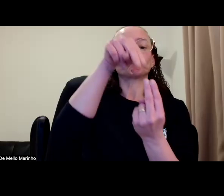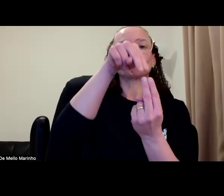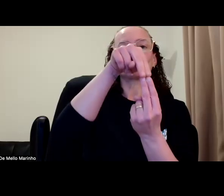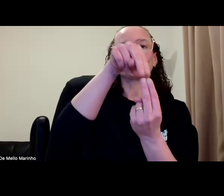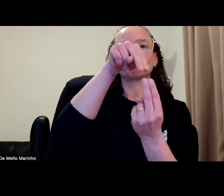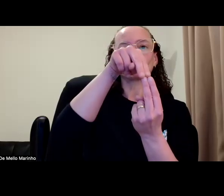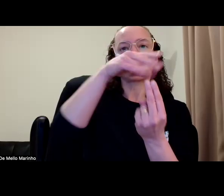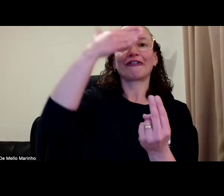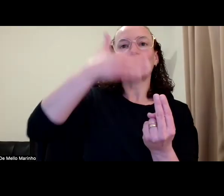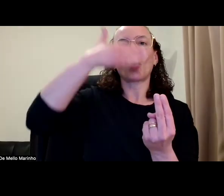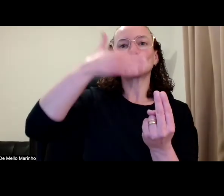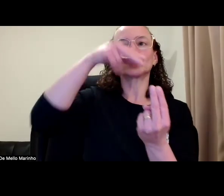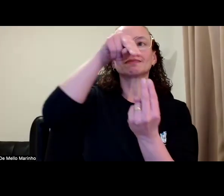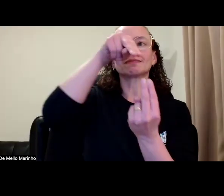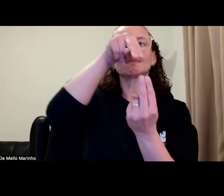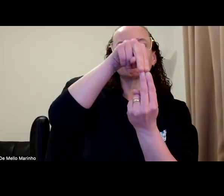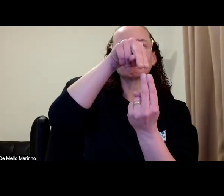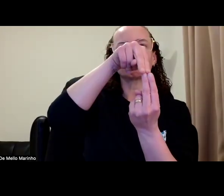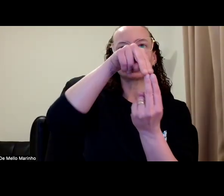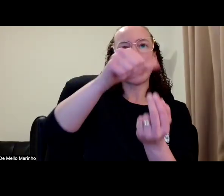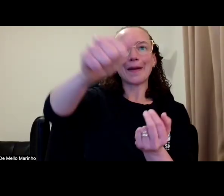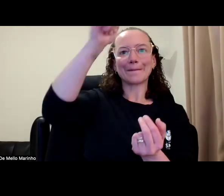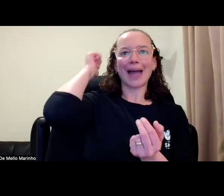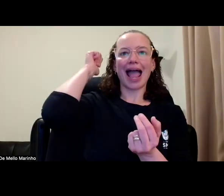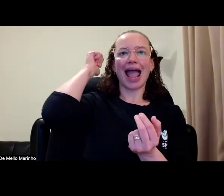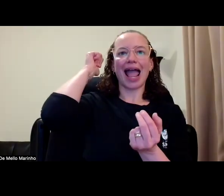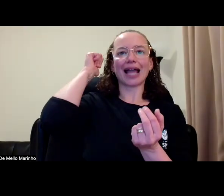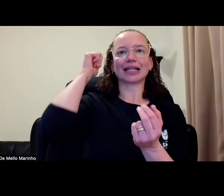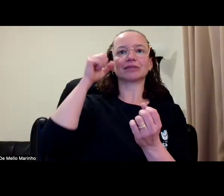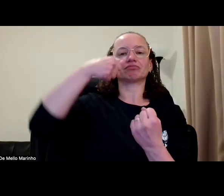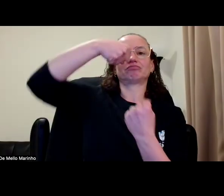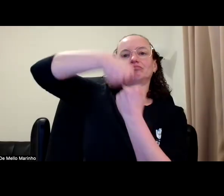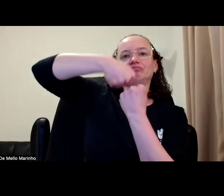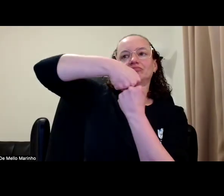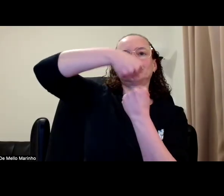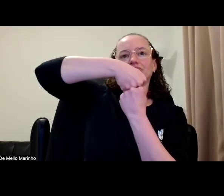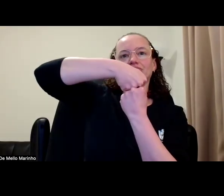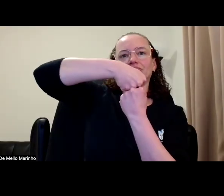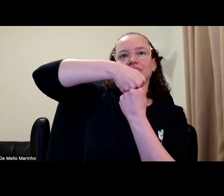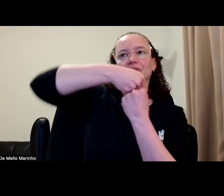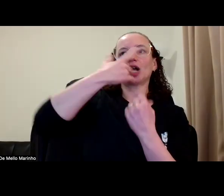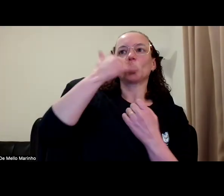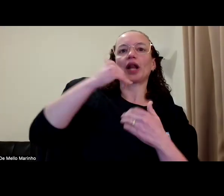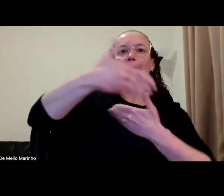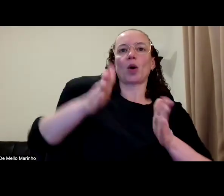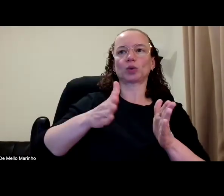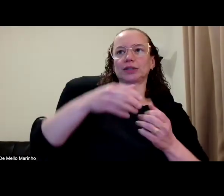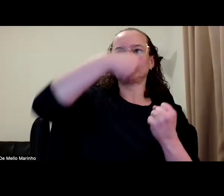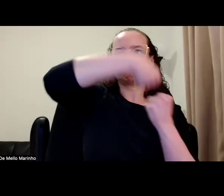is different. So the front teeth and then the back side, the back